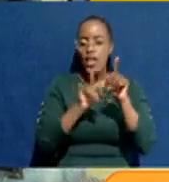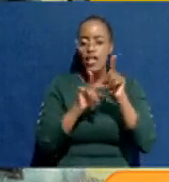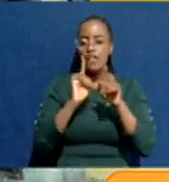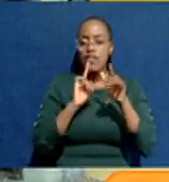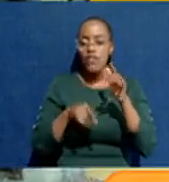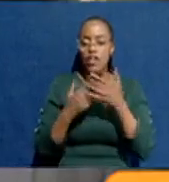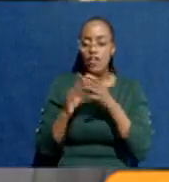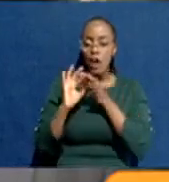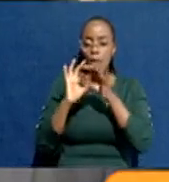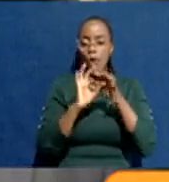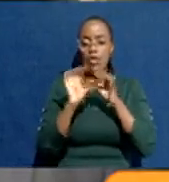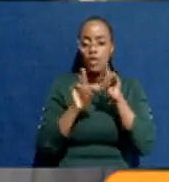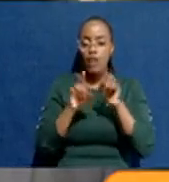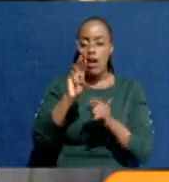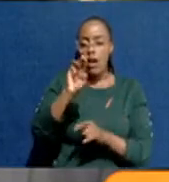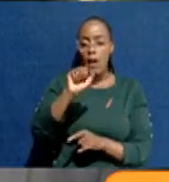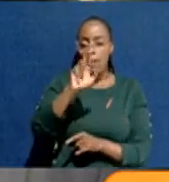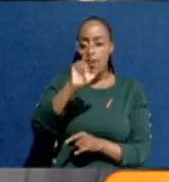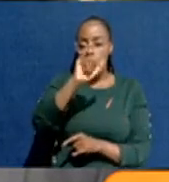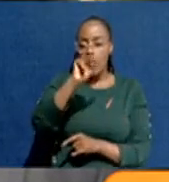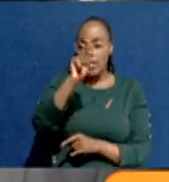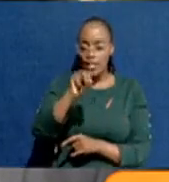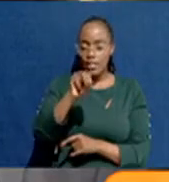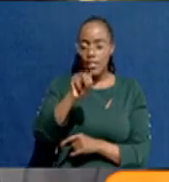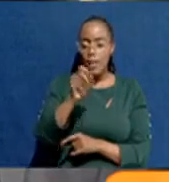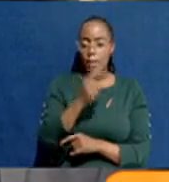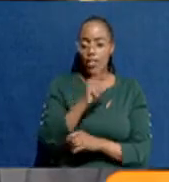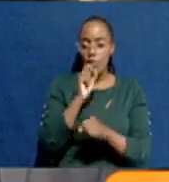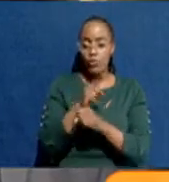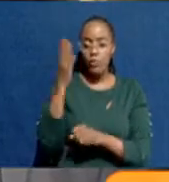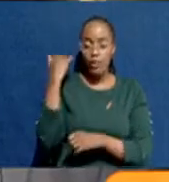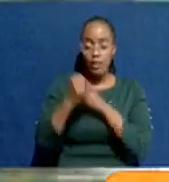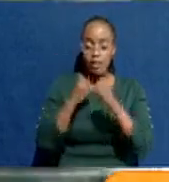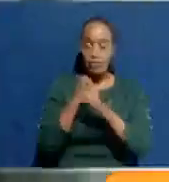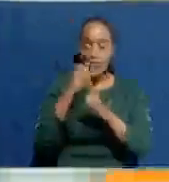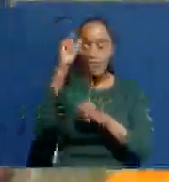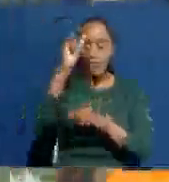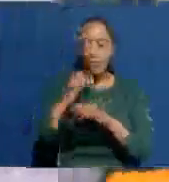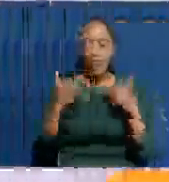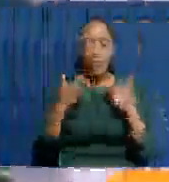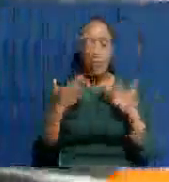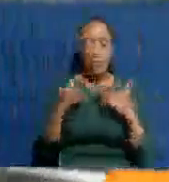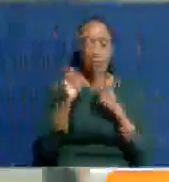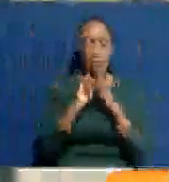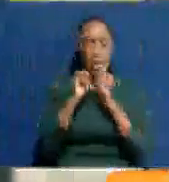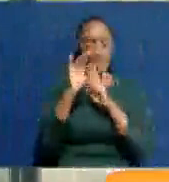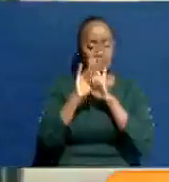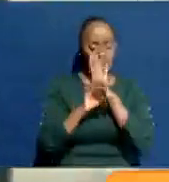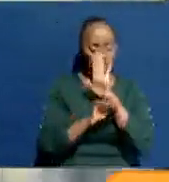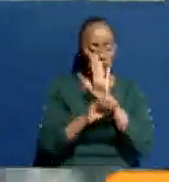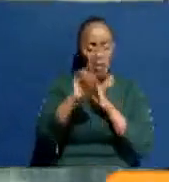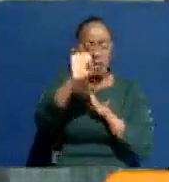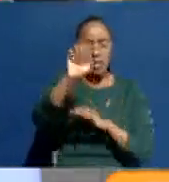called bonding tour to Marijani Hotel in Zanzibar in November last year. The governor has, however, denied recording any statement